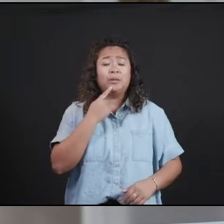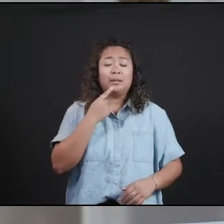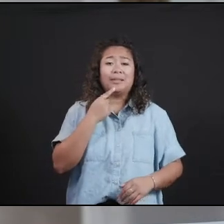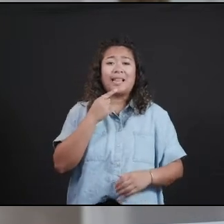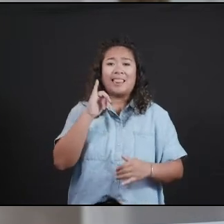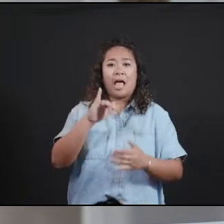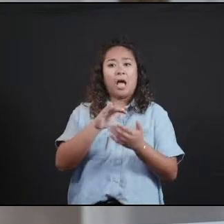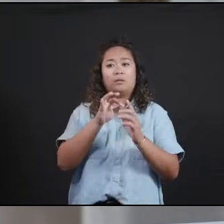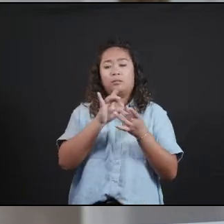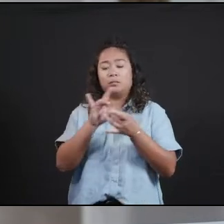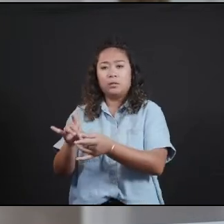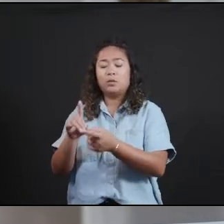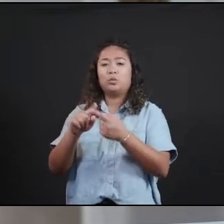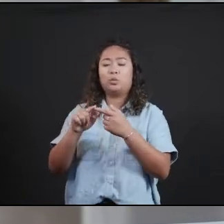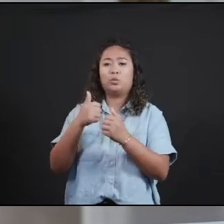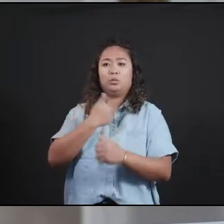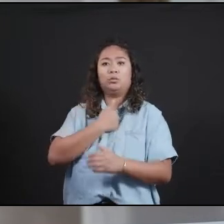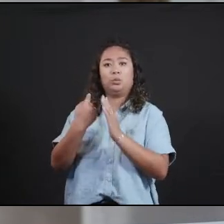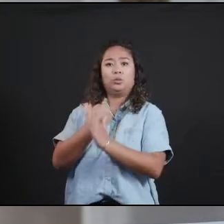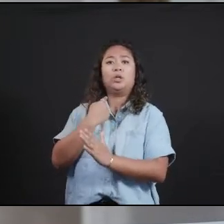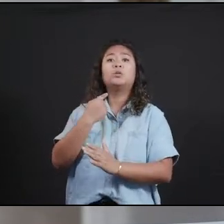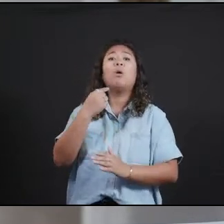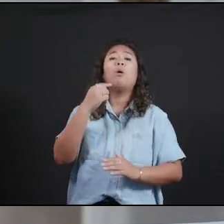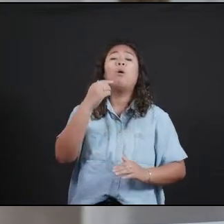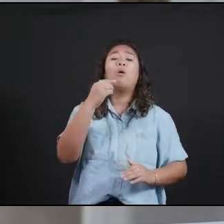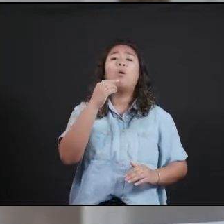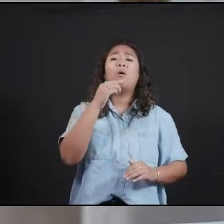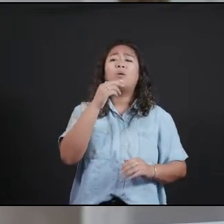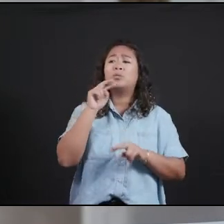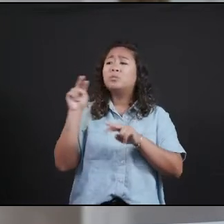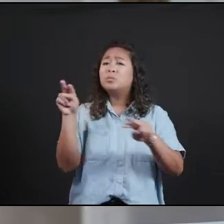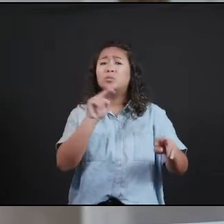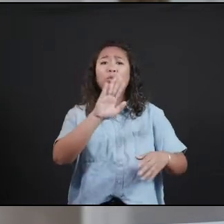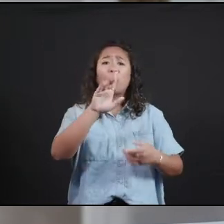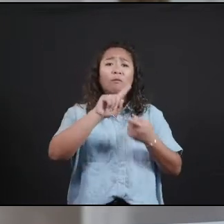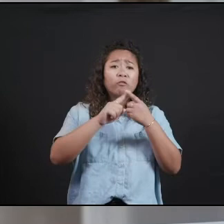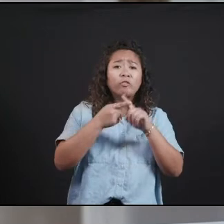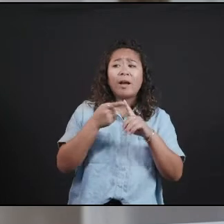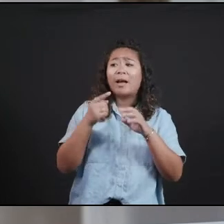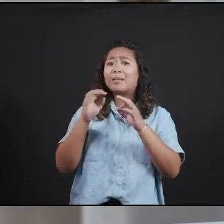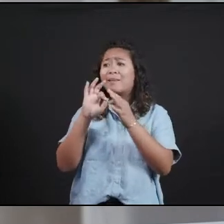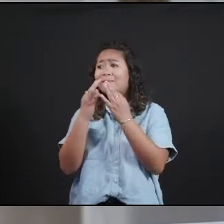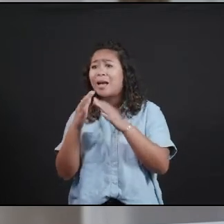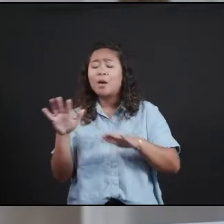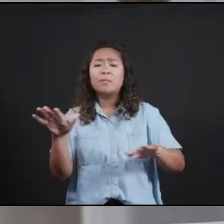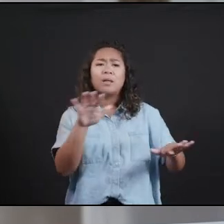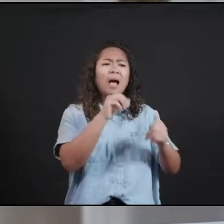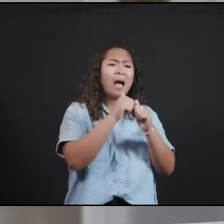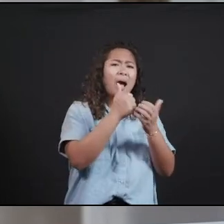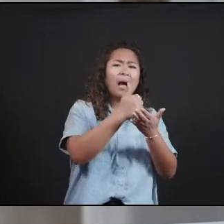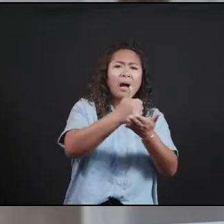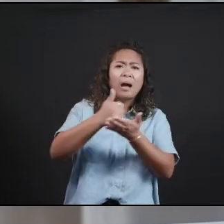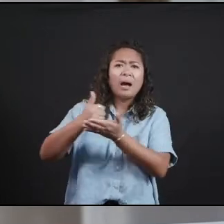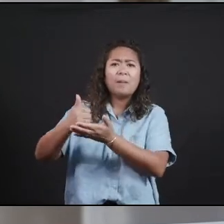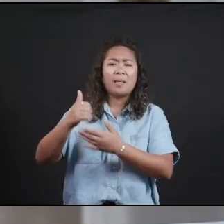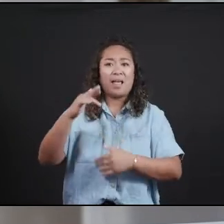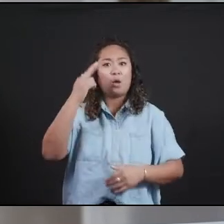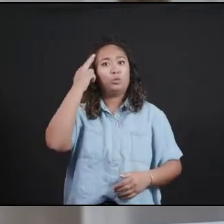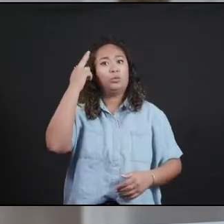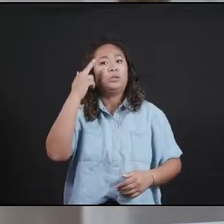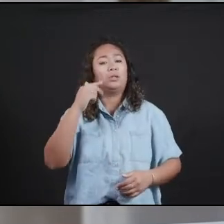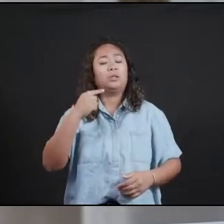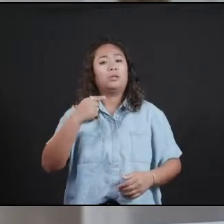and psychological well-being. So we ask on a day-to-day basis that you actually focus on that as well. You